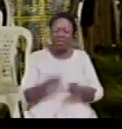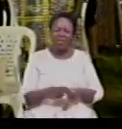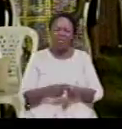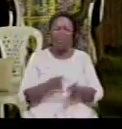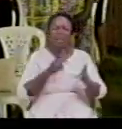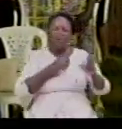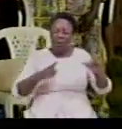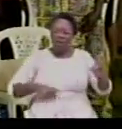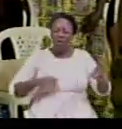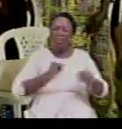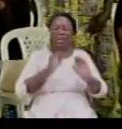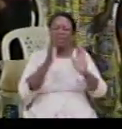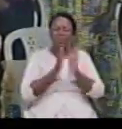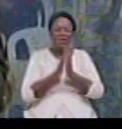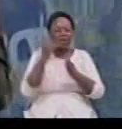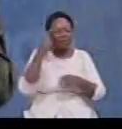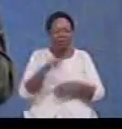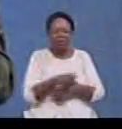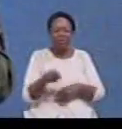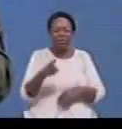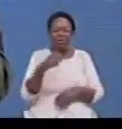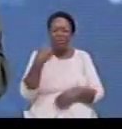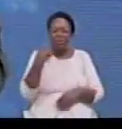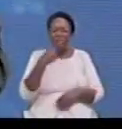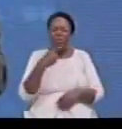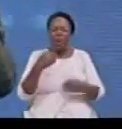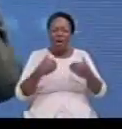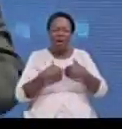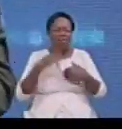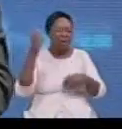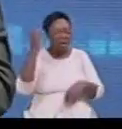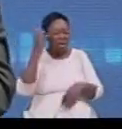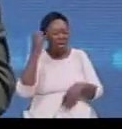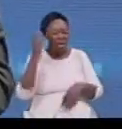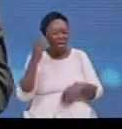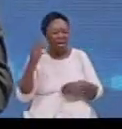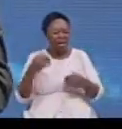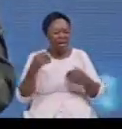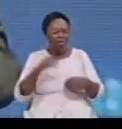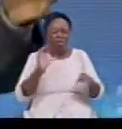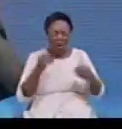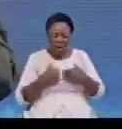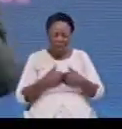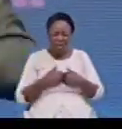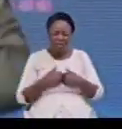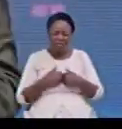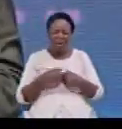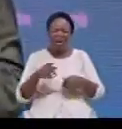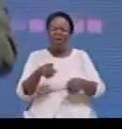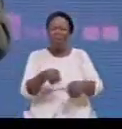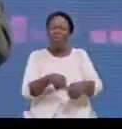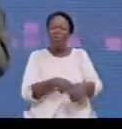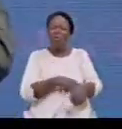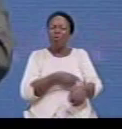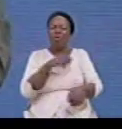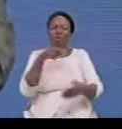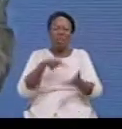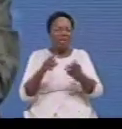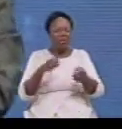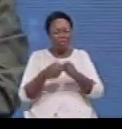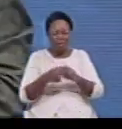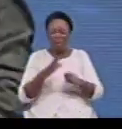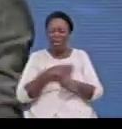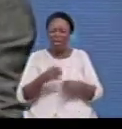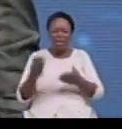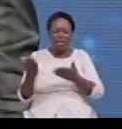I pray for those who have had a long-standing problem and they've carried it everywhere and yet